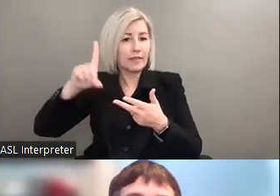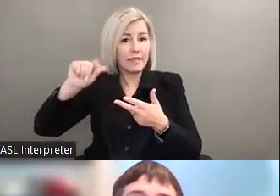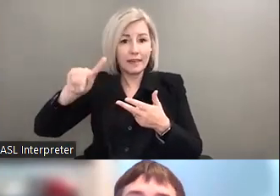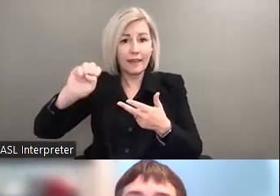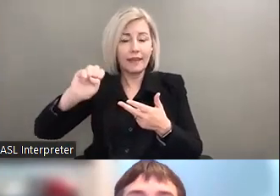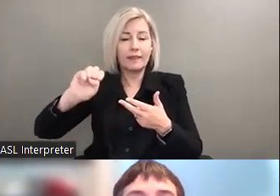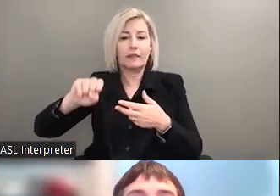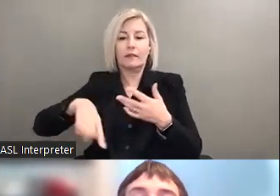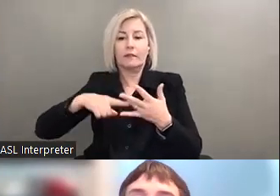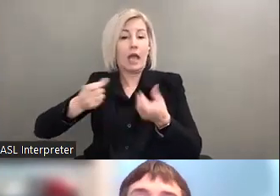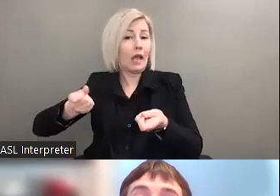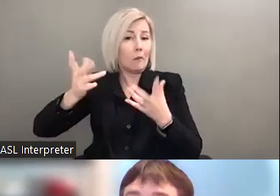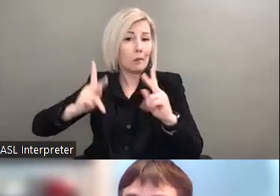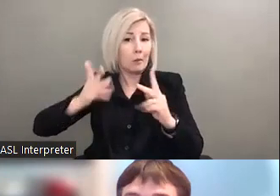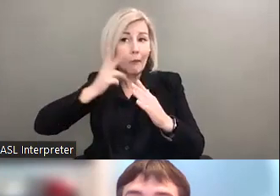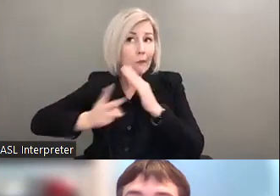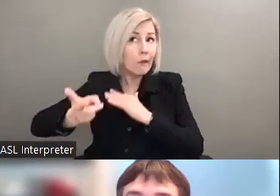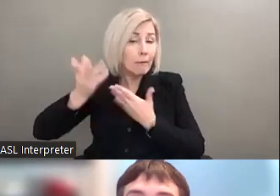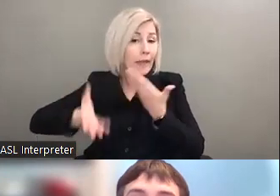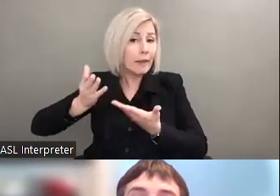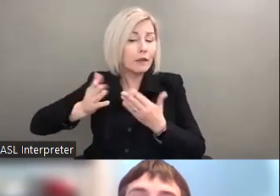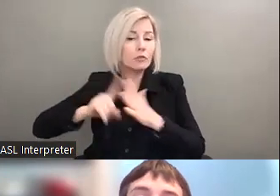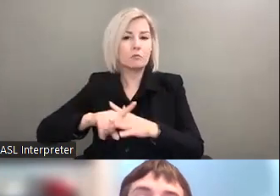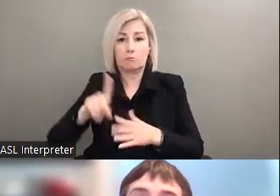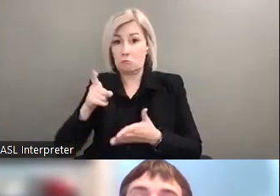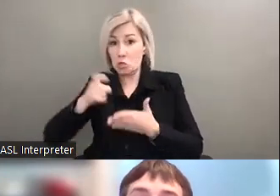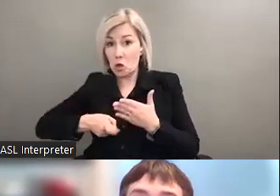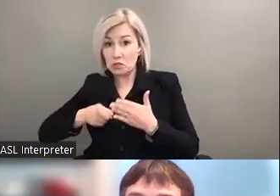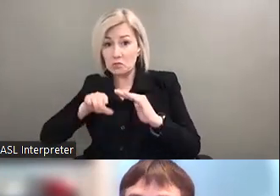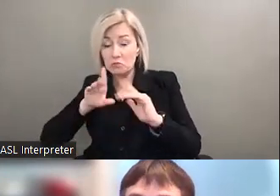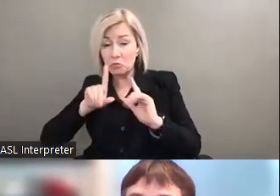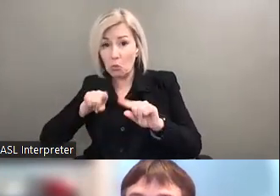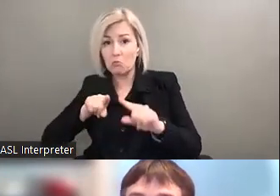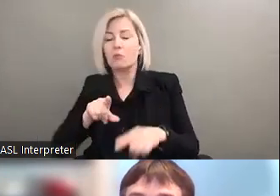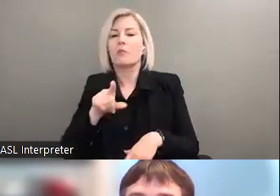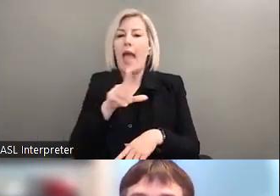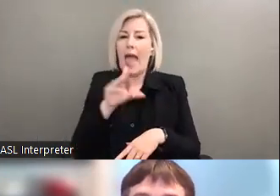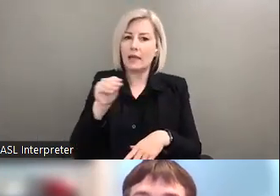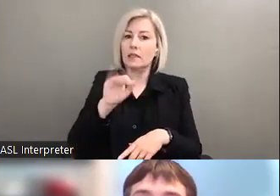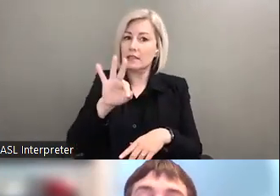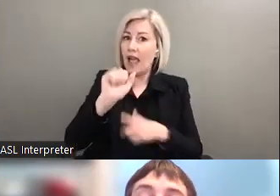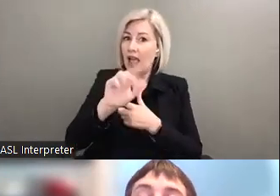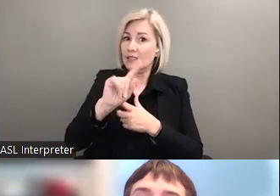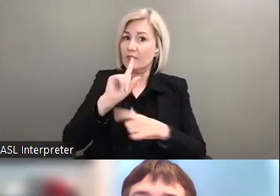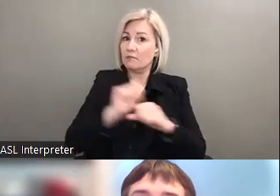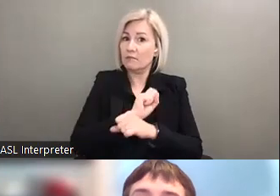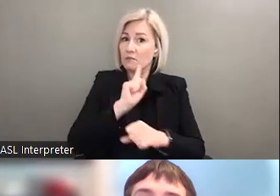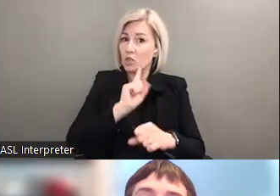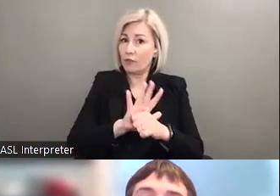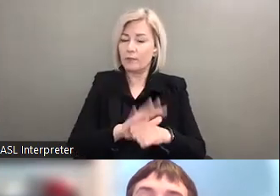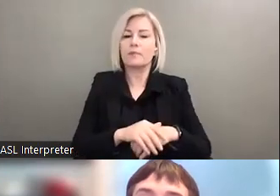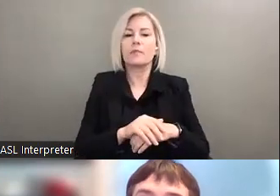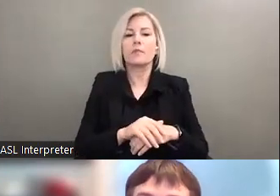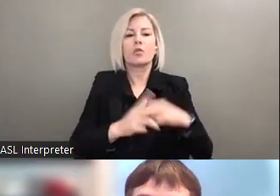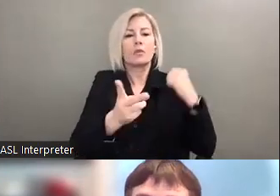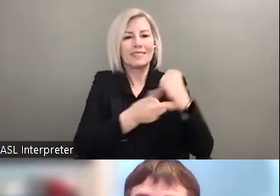projected attendance, whether there's a cost to attend, and whether the activity is confirmed. Again, you hit Save and